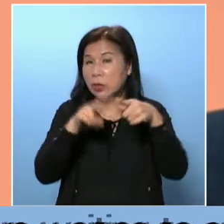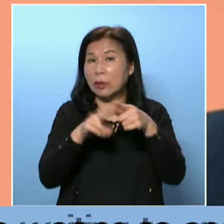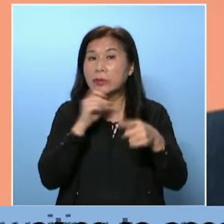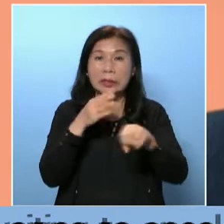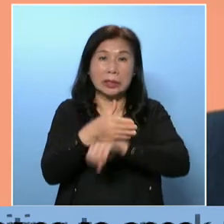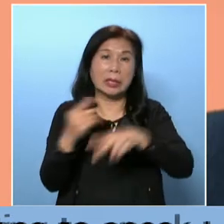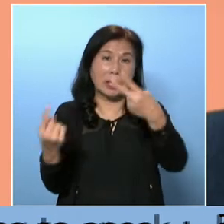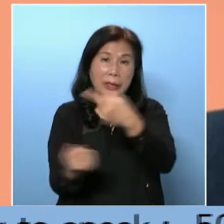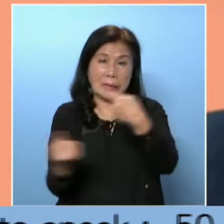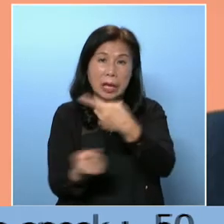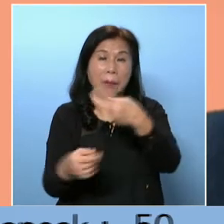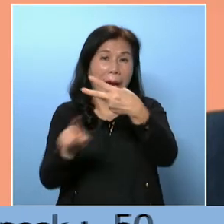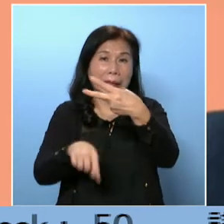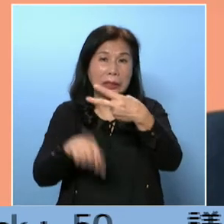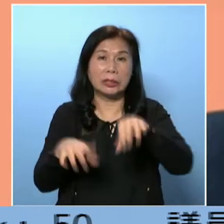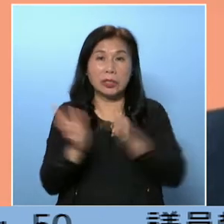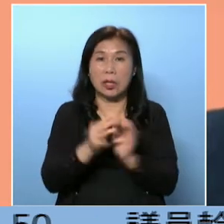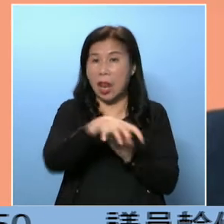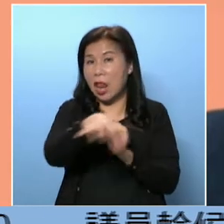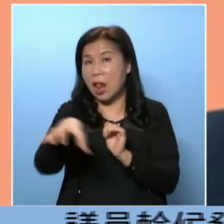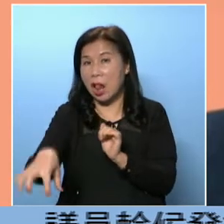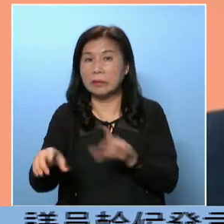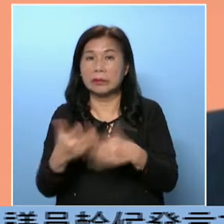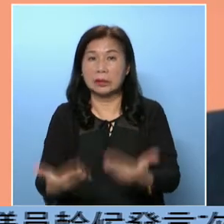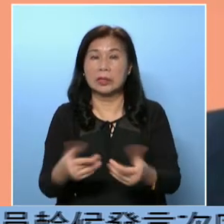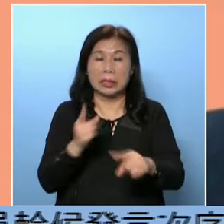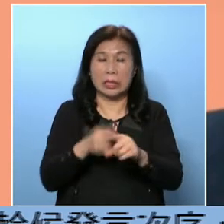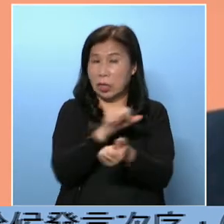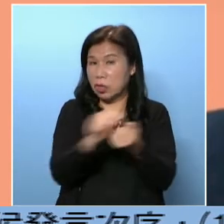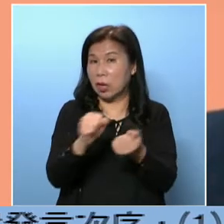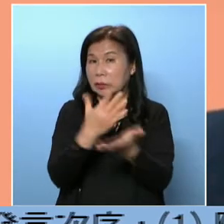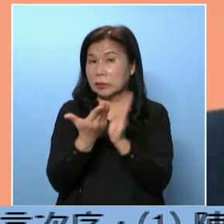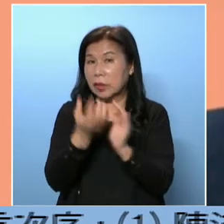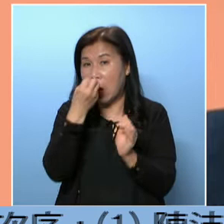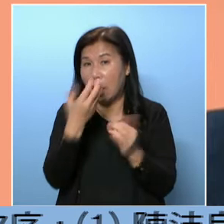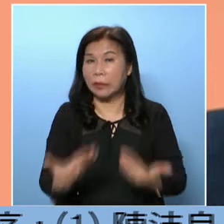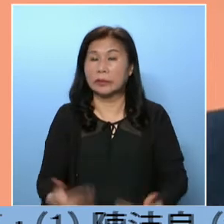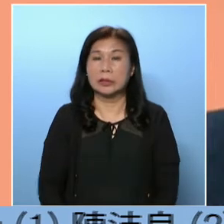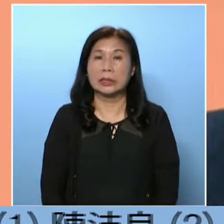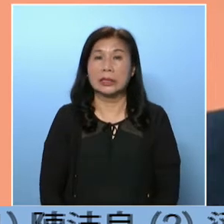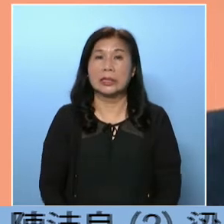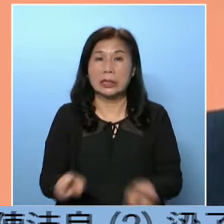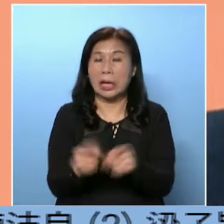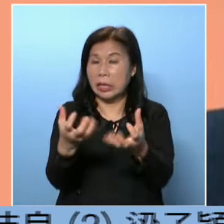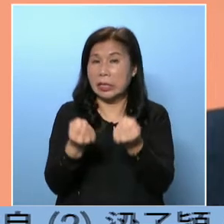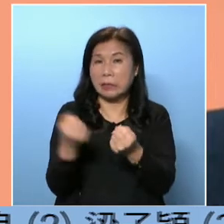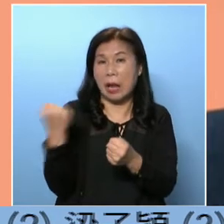preliminary cases staying at home. The media estimates that there are some 12,000 patients spreading